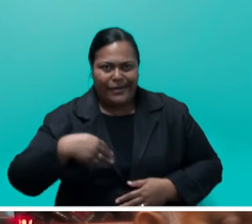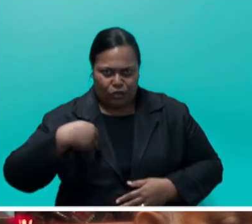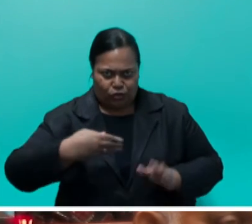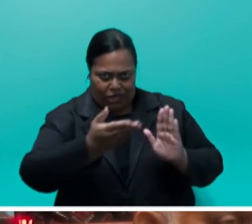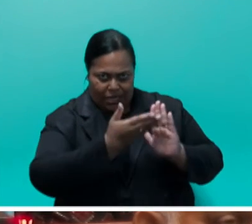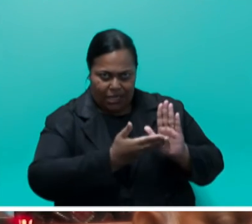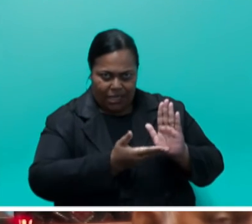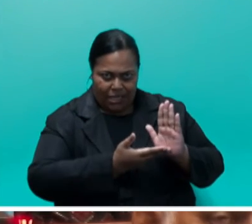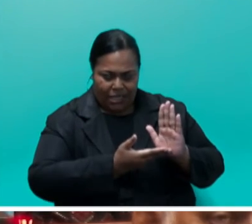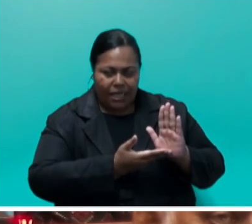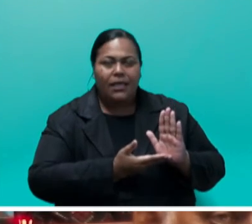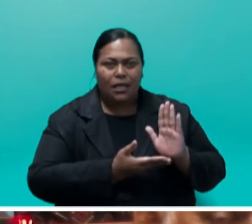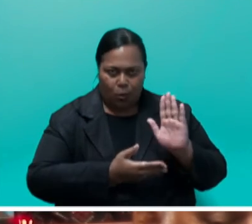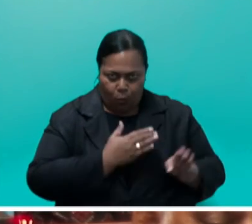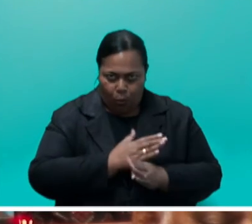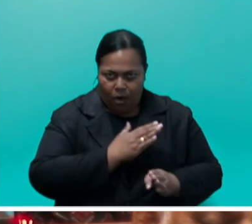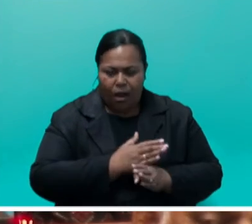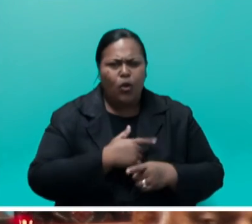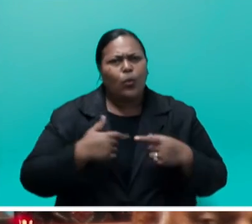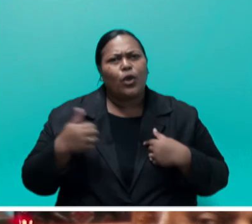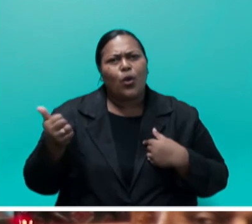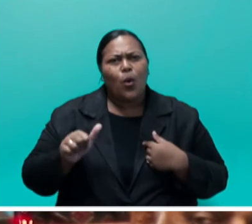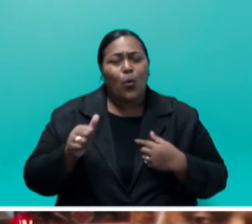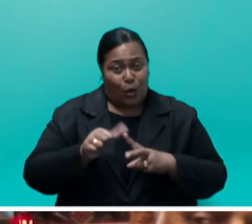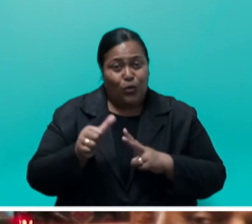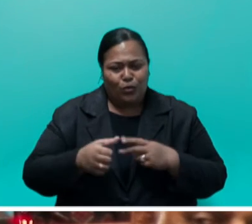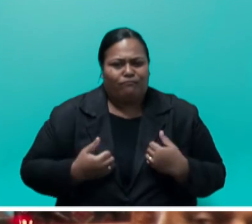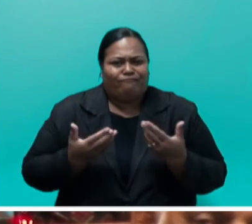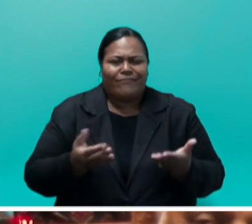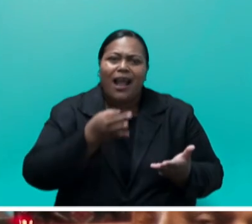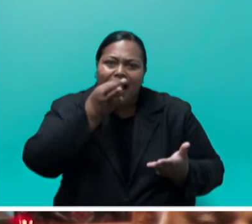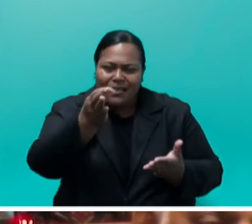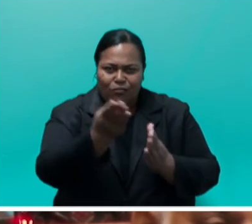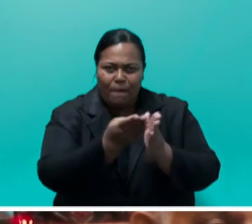have also drafted a cabinet paper for endorsement and requested a budget for this work